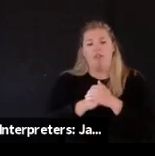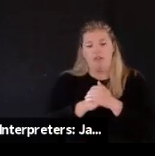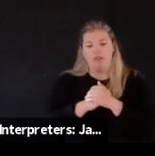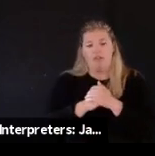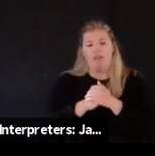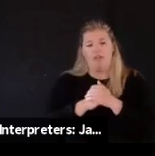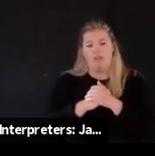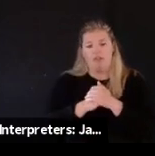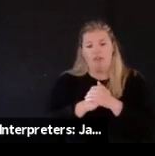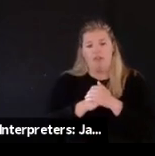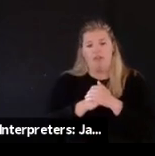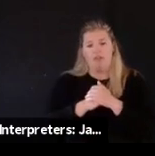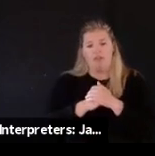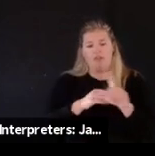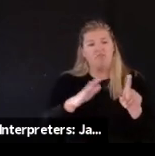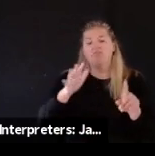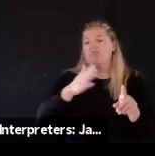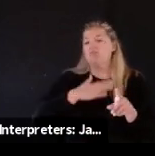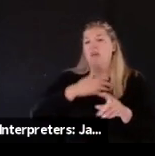Even you, my sister.